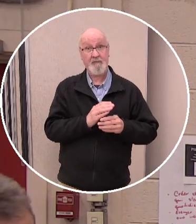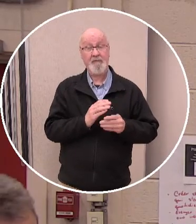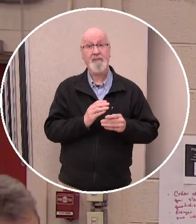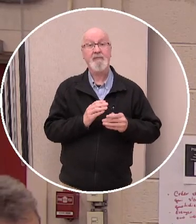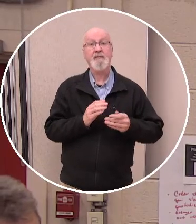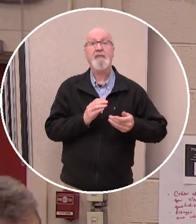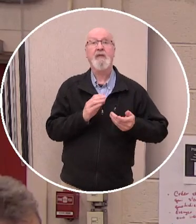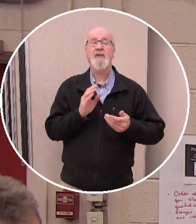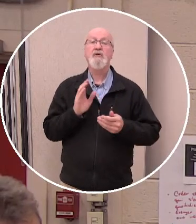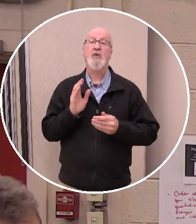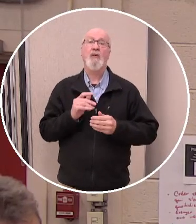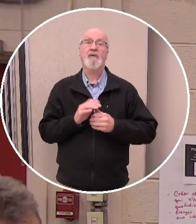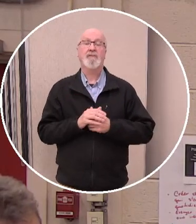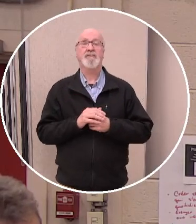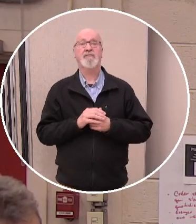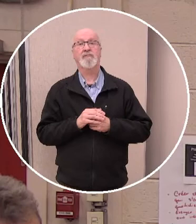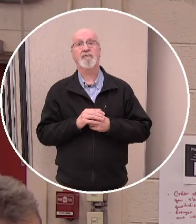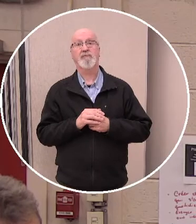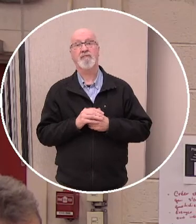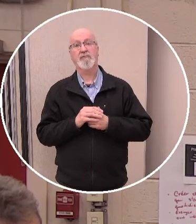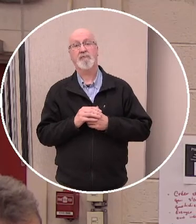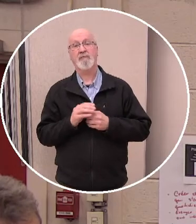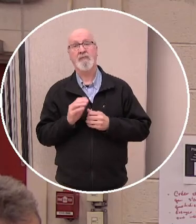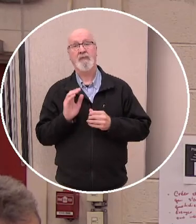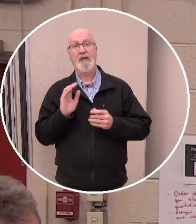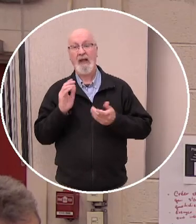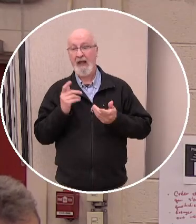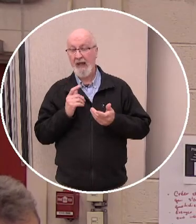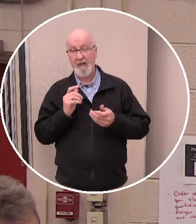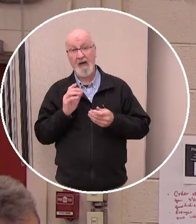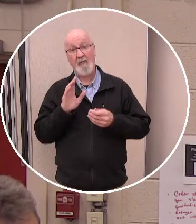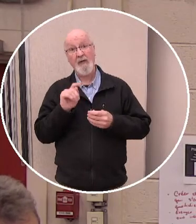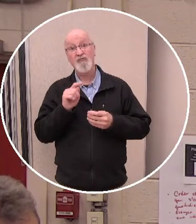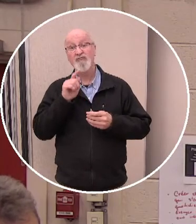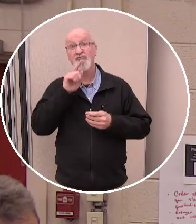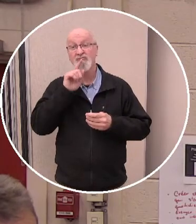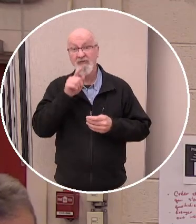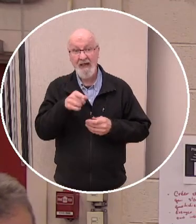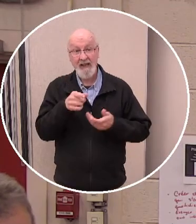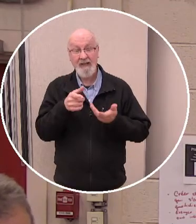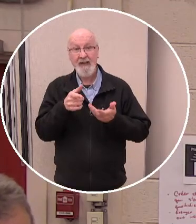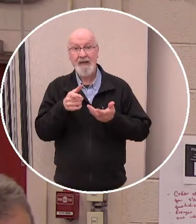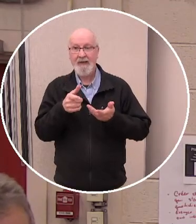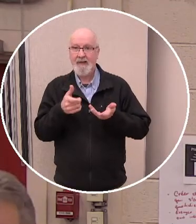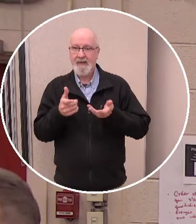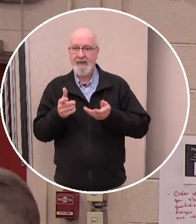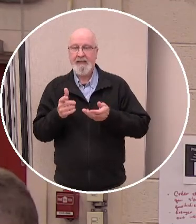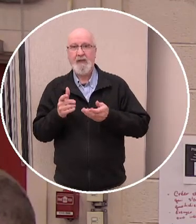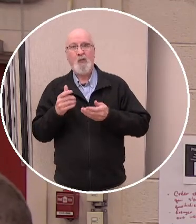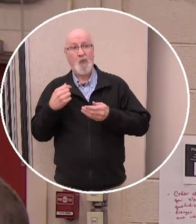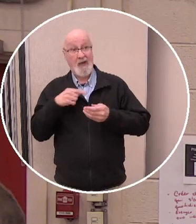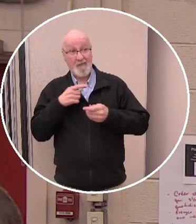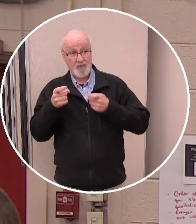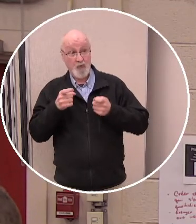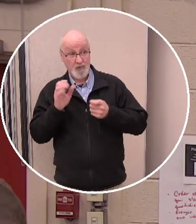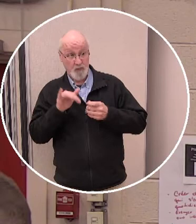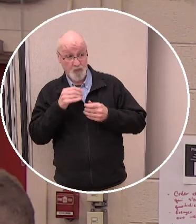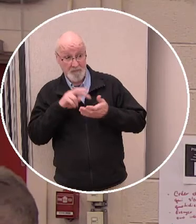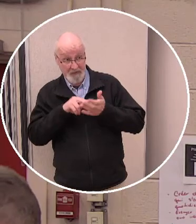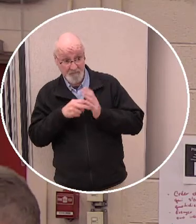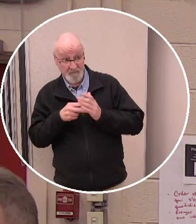district or the board the ability to do what they want to, but ultimately the ball is in the board's court, is what I heard you say.